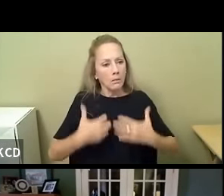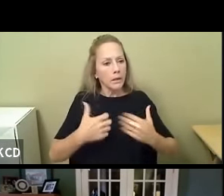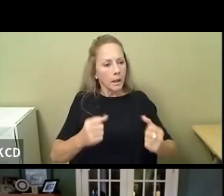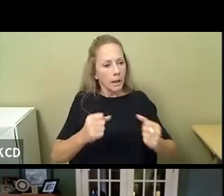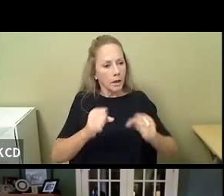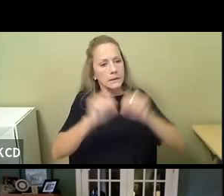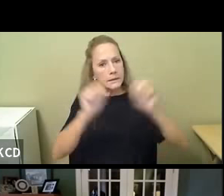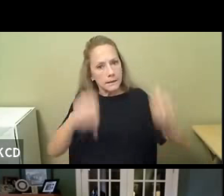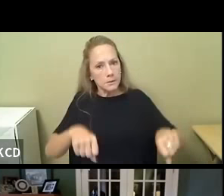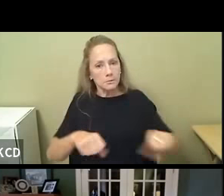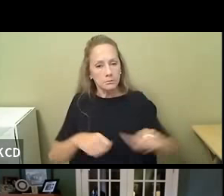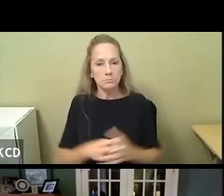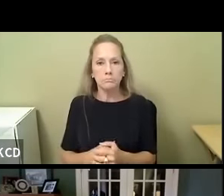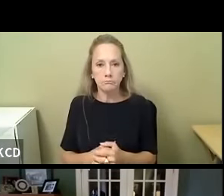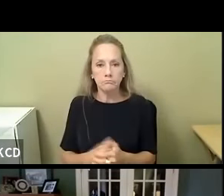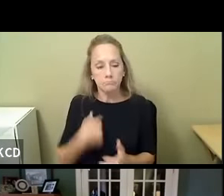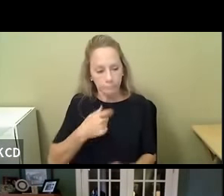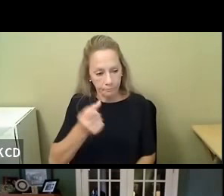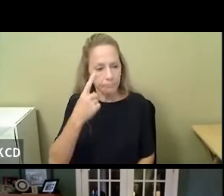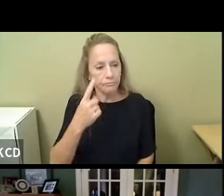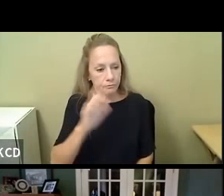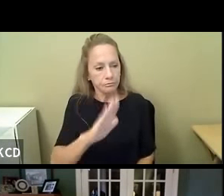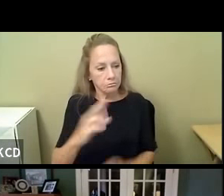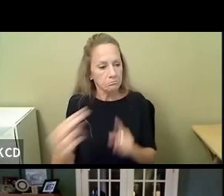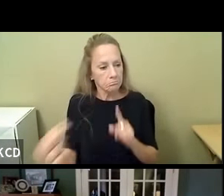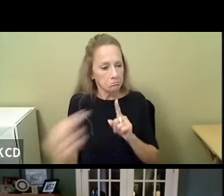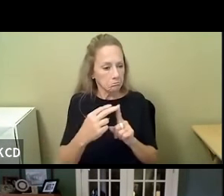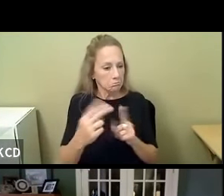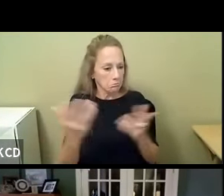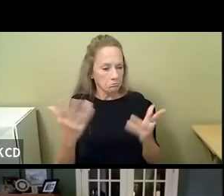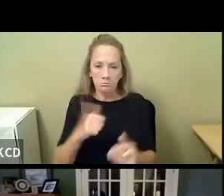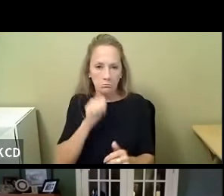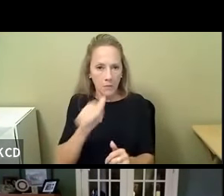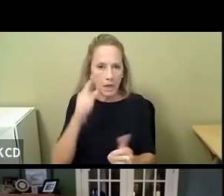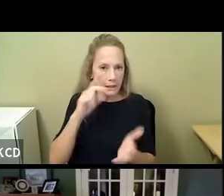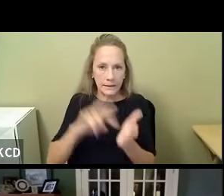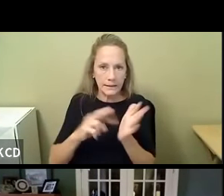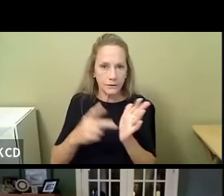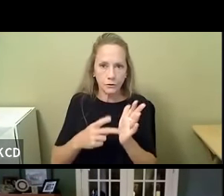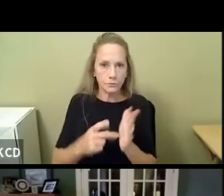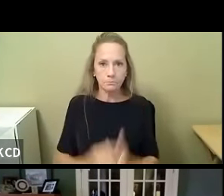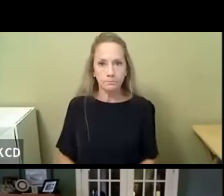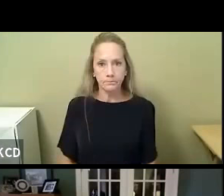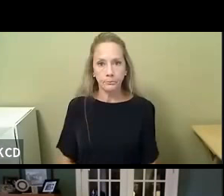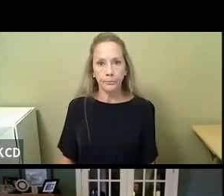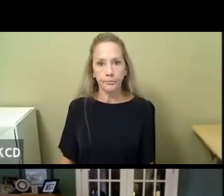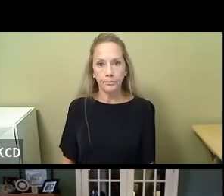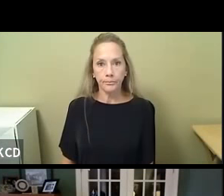that. I understand that. And my apologies for that. That was not the intention.